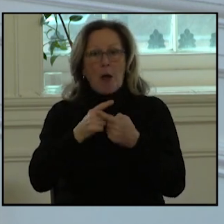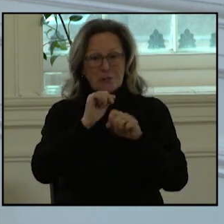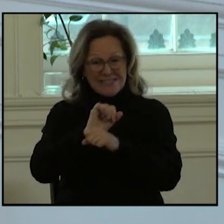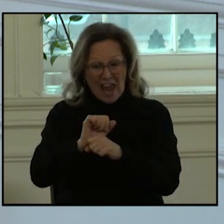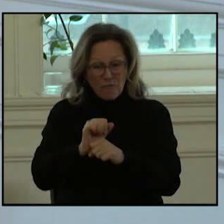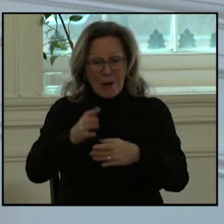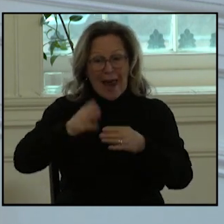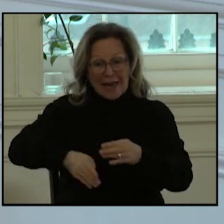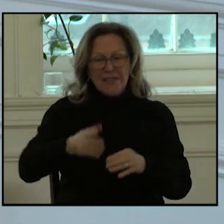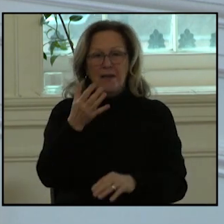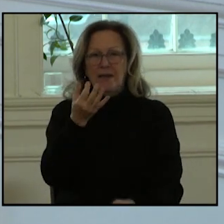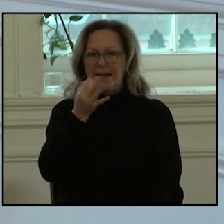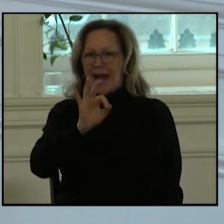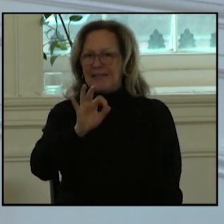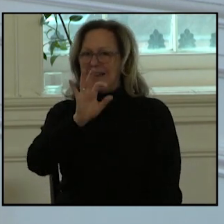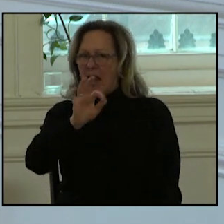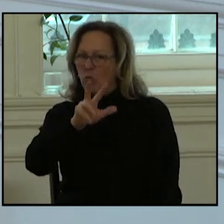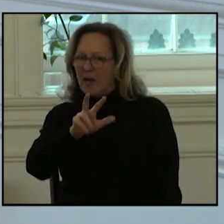research,